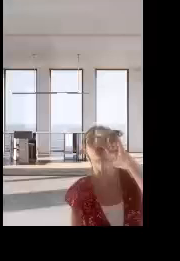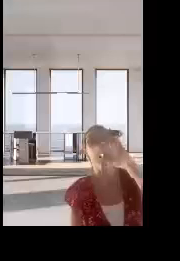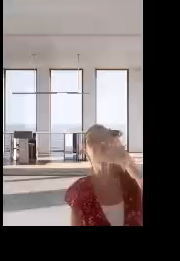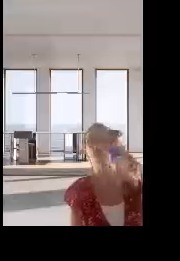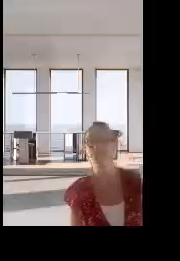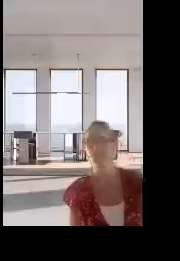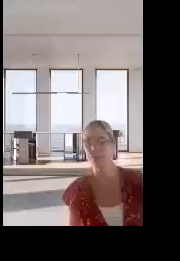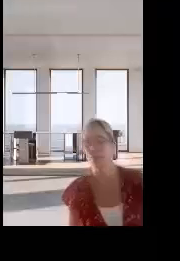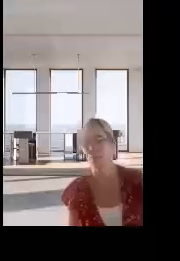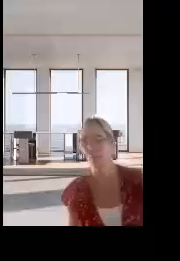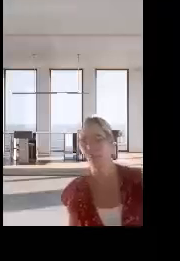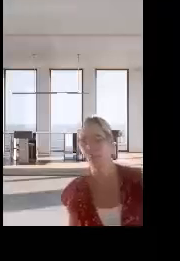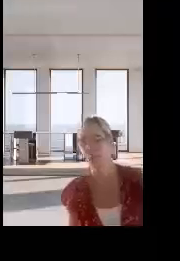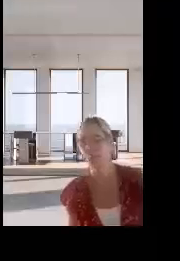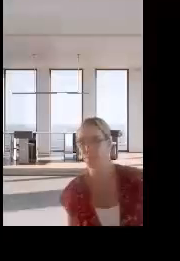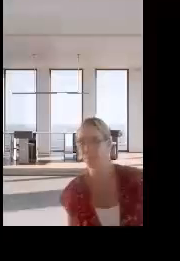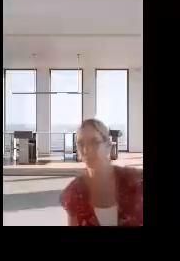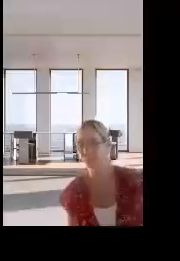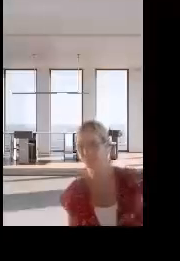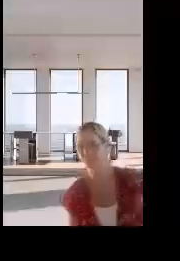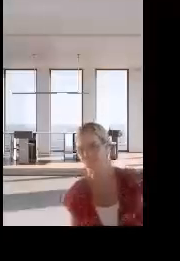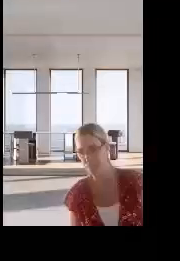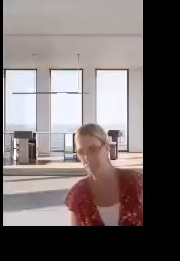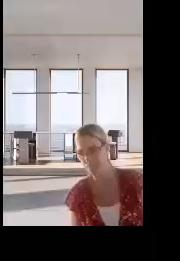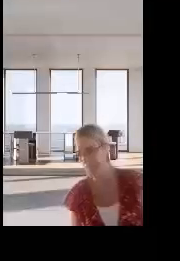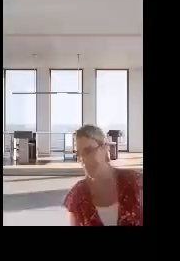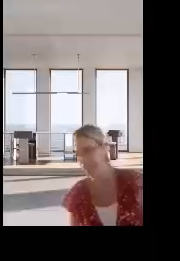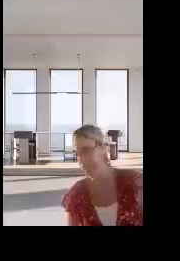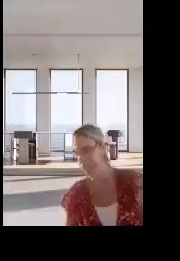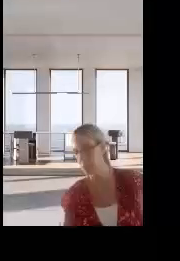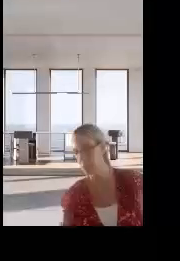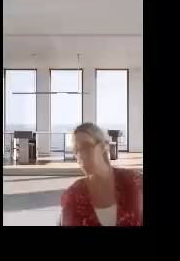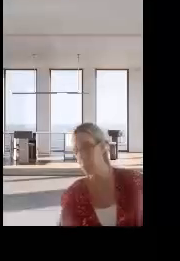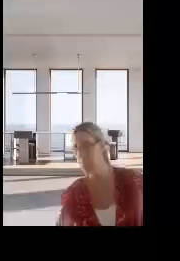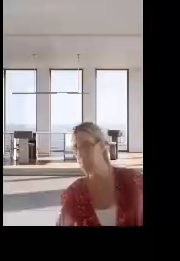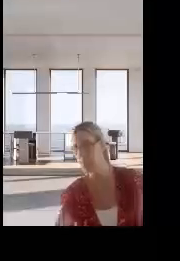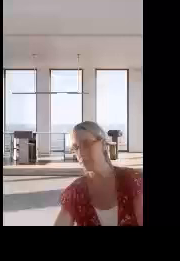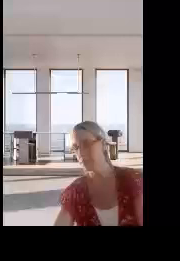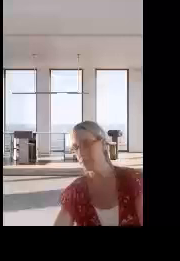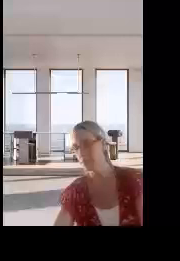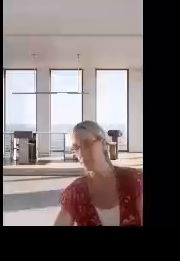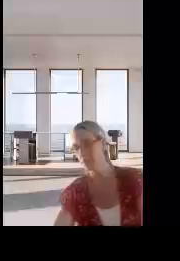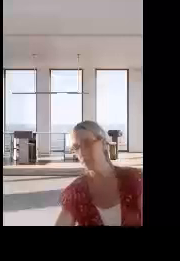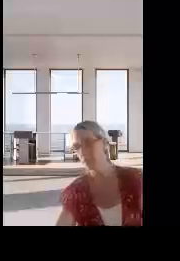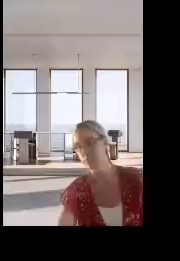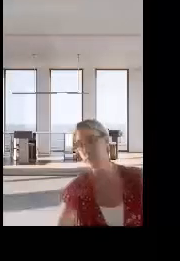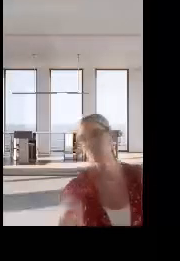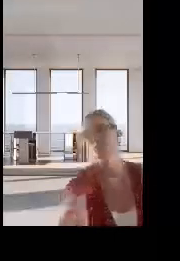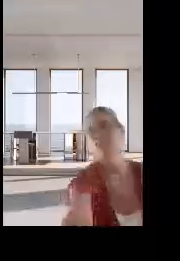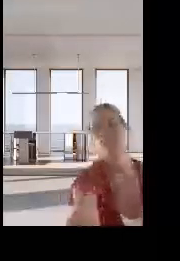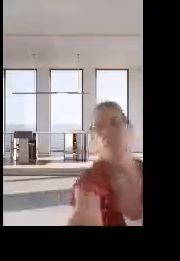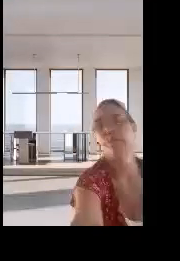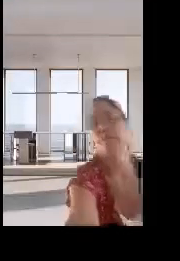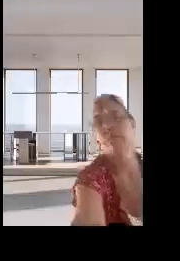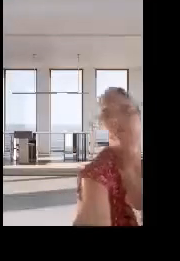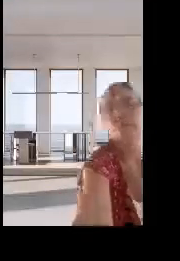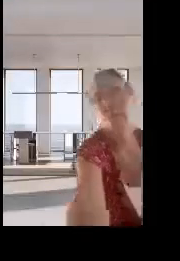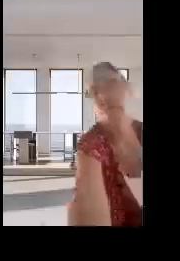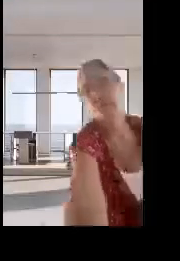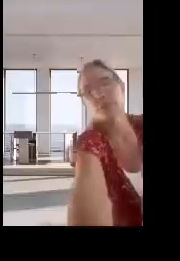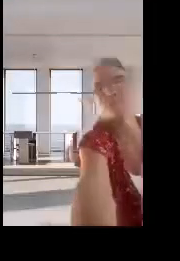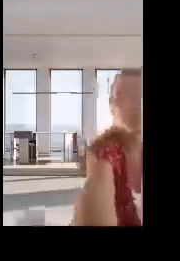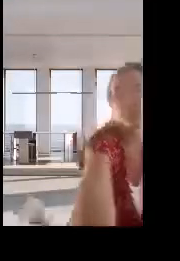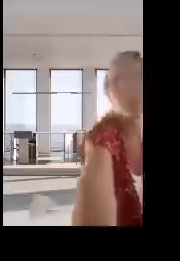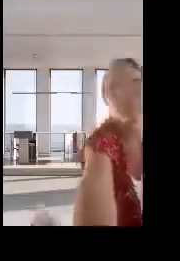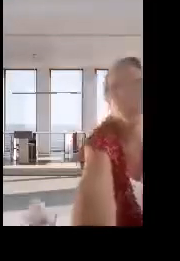different supports in terms of bridging opportunities for students and engaging them with the different partners within the community.